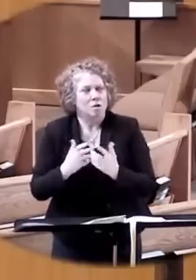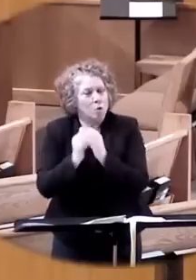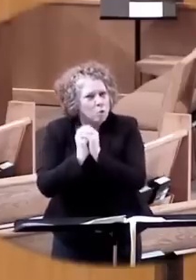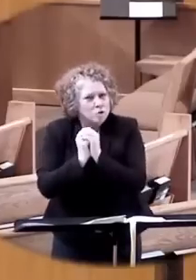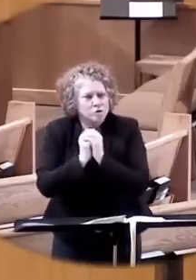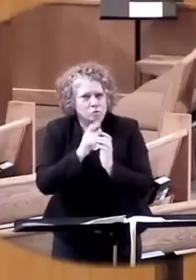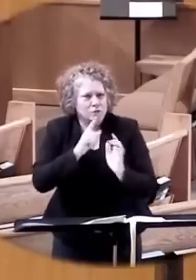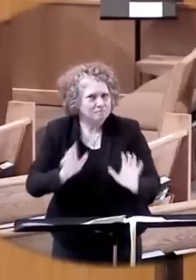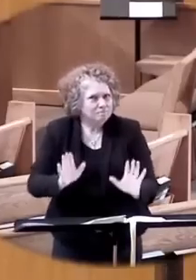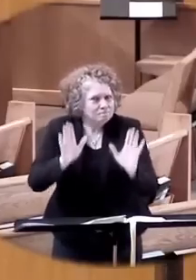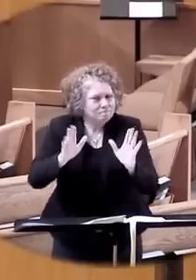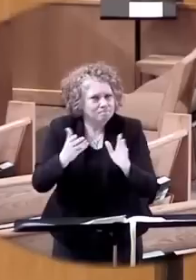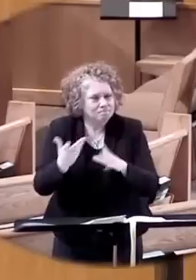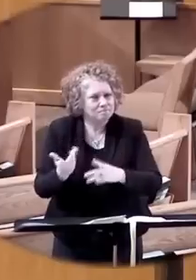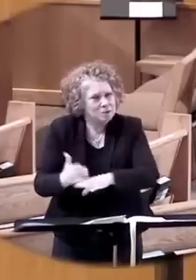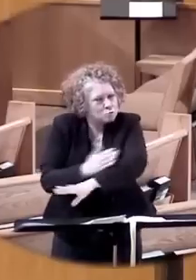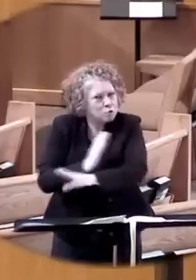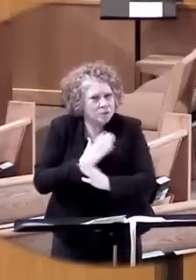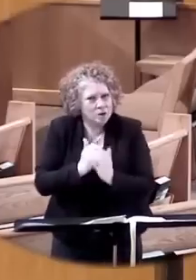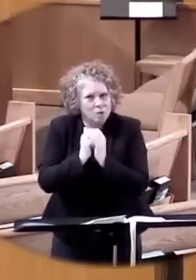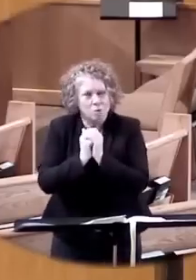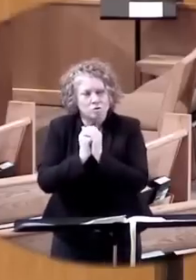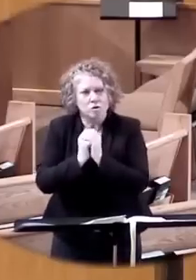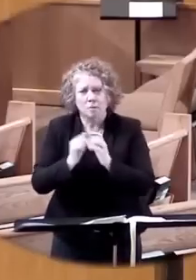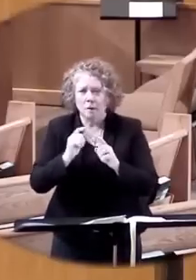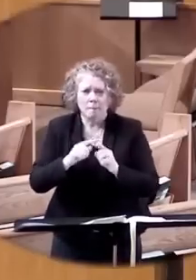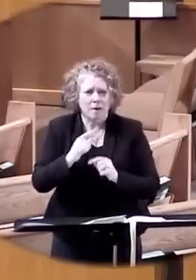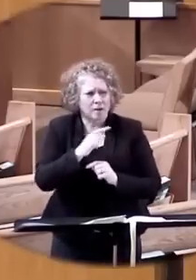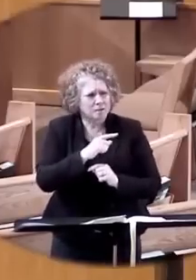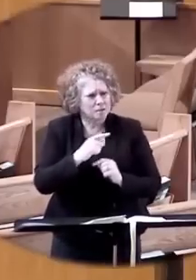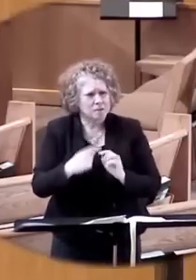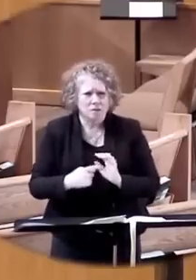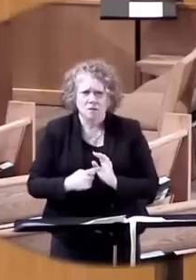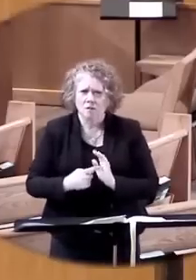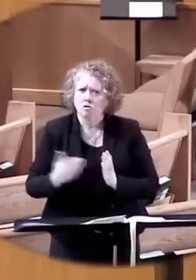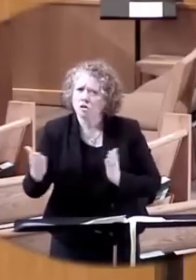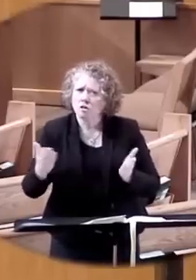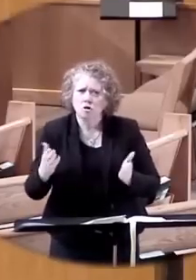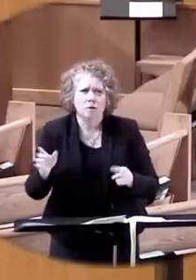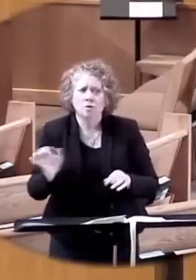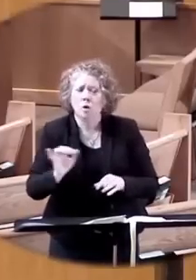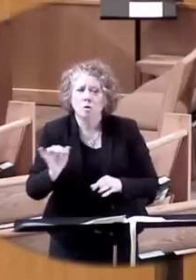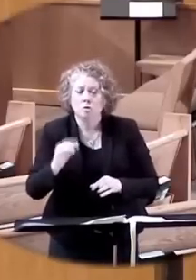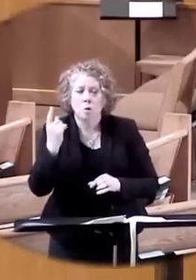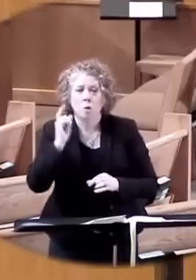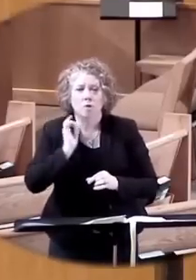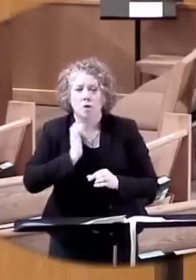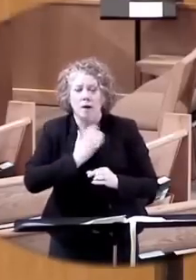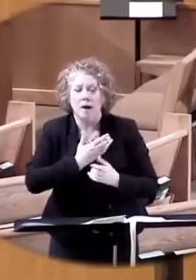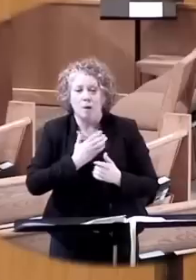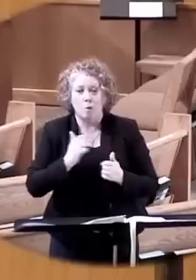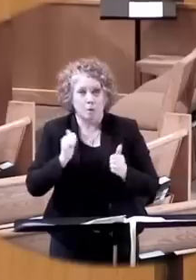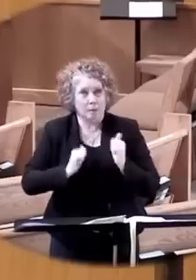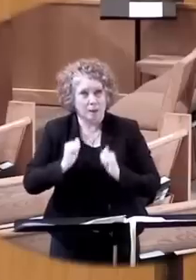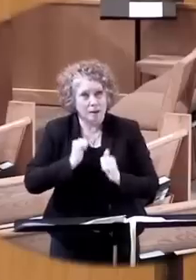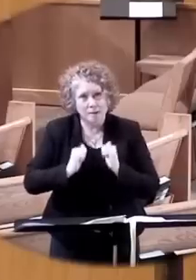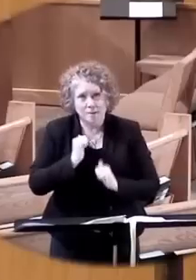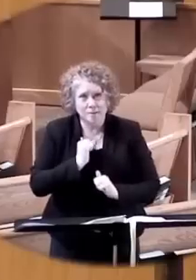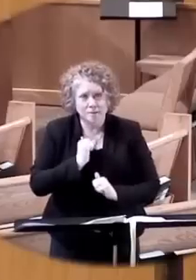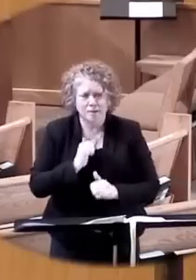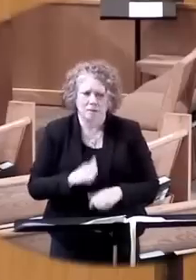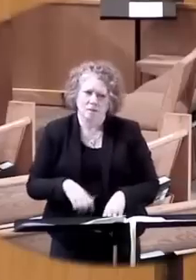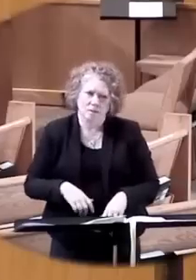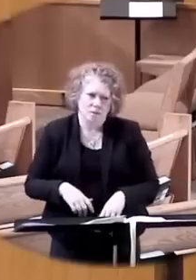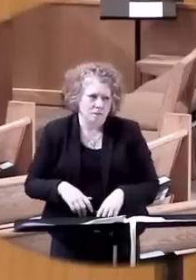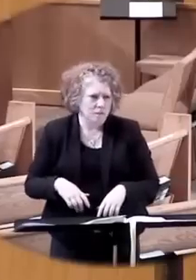so faithfully serve but cannot physically be here. And also, she serves so faithfully in our Parish Life Commission, so many groups